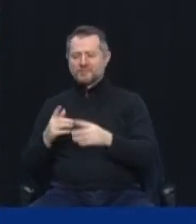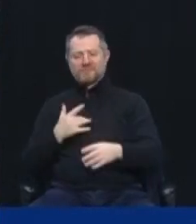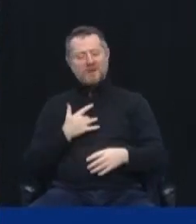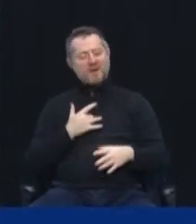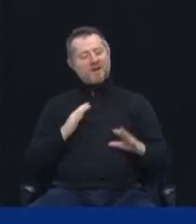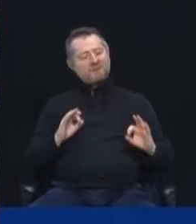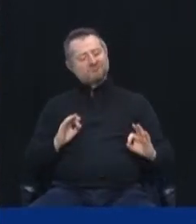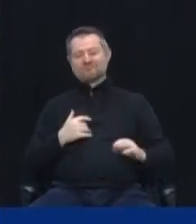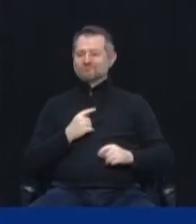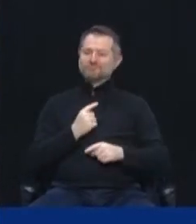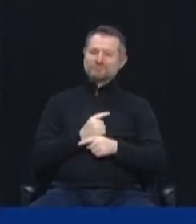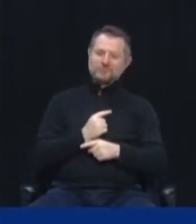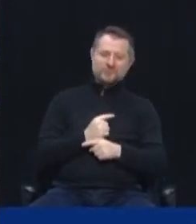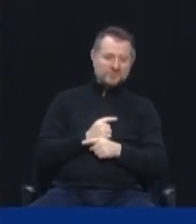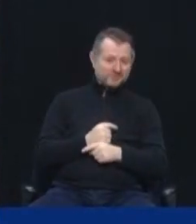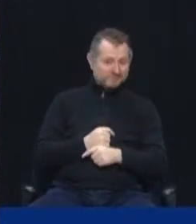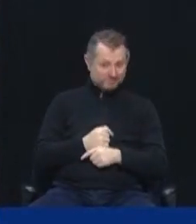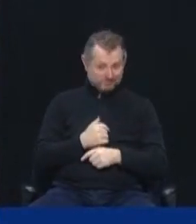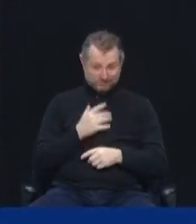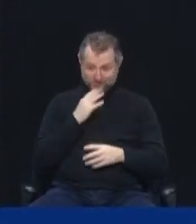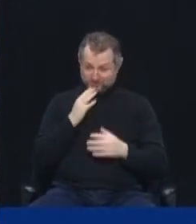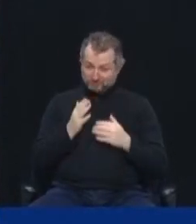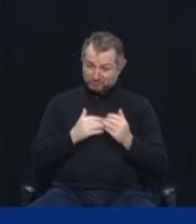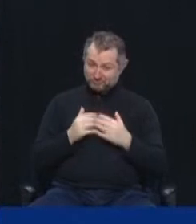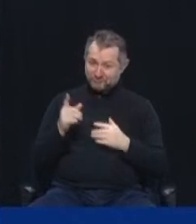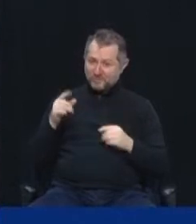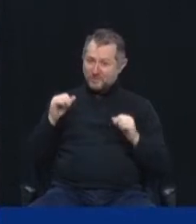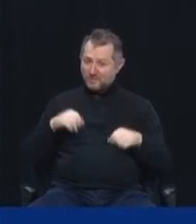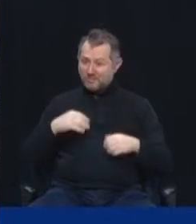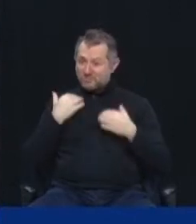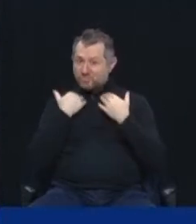Well, it could hurt you. You could have gone bankrupt.